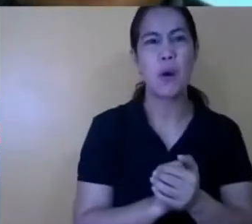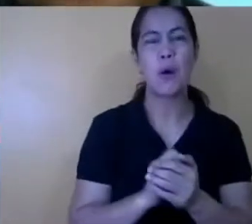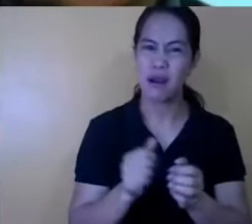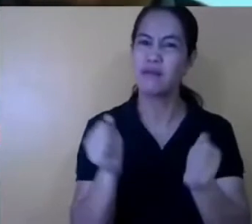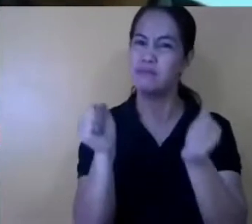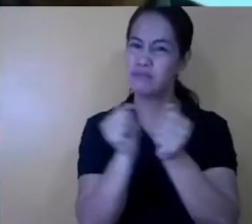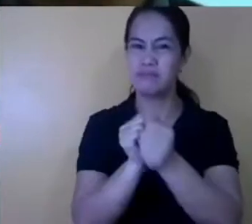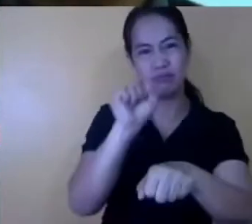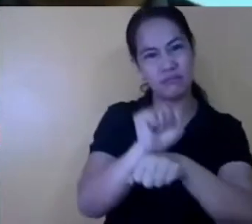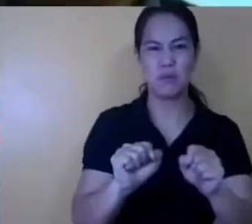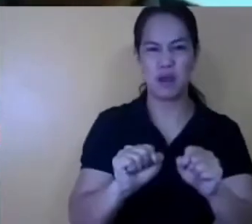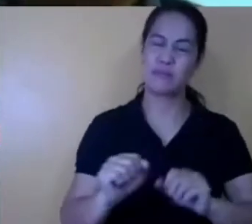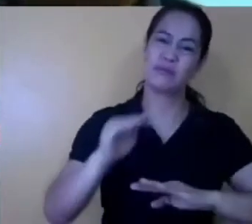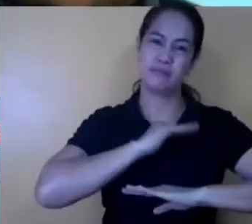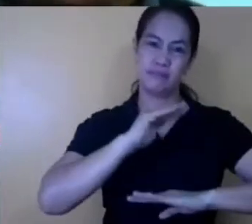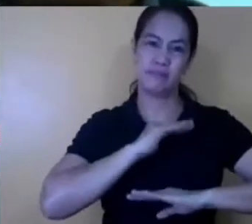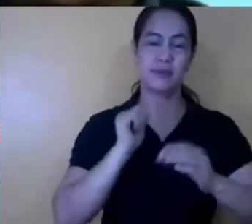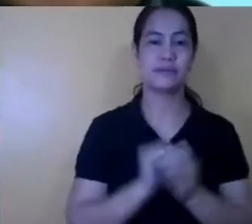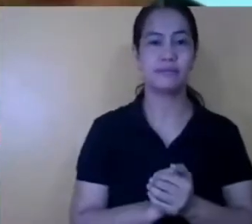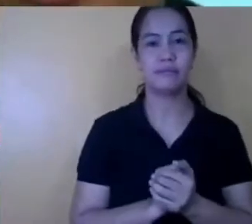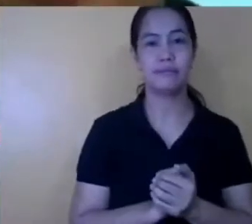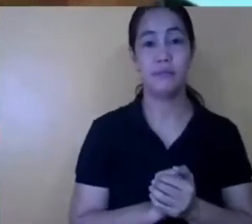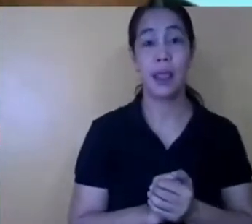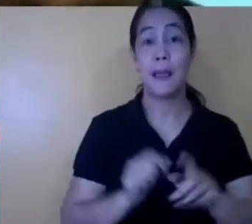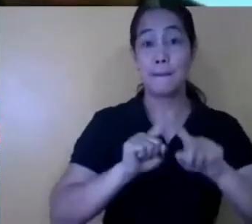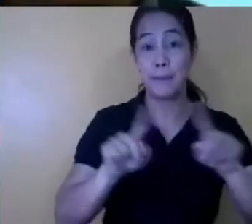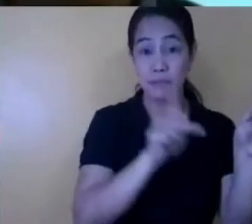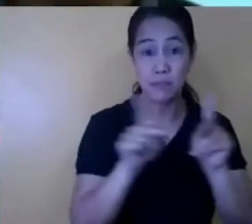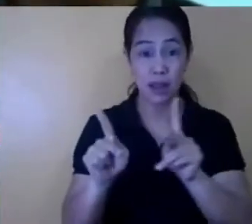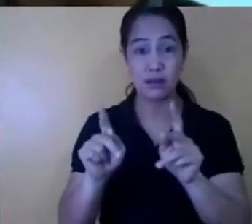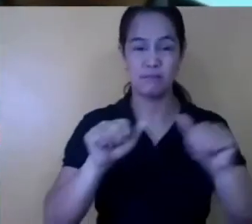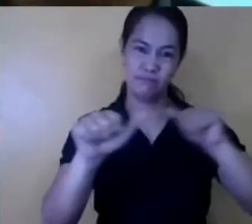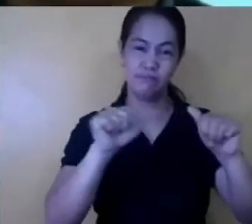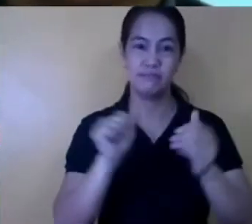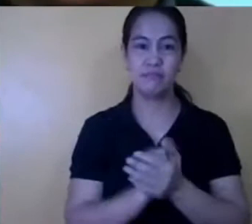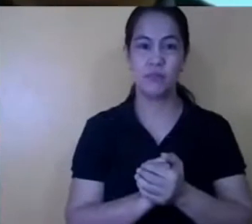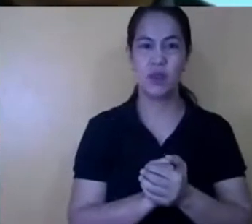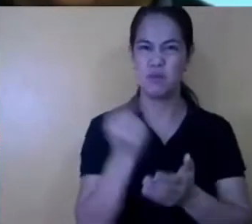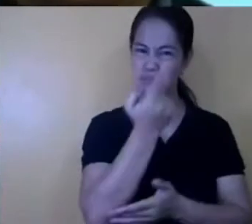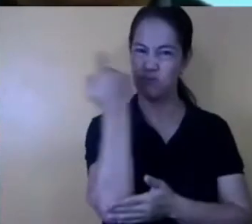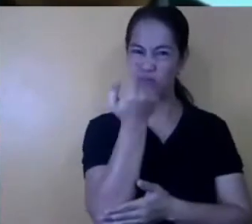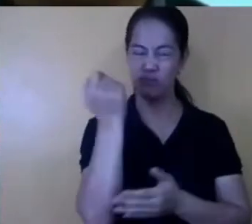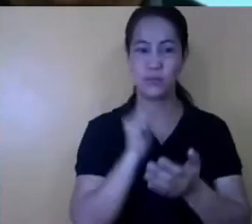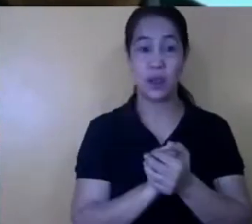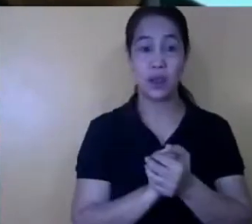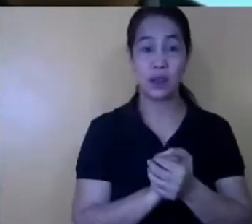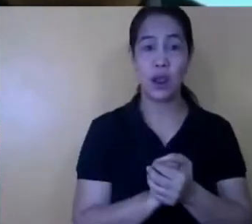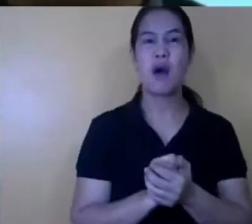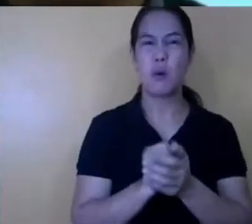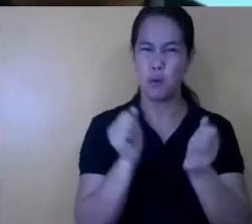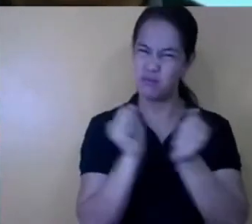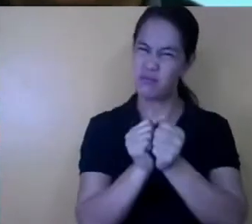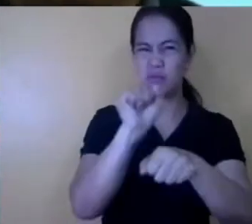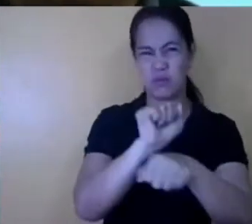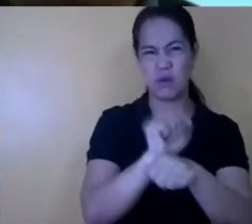then we get satisfactory. But planning activities only with colleagues to address the use of